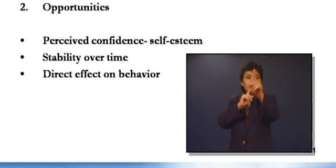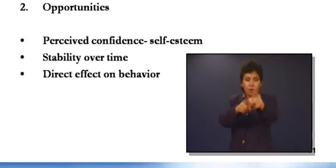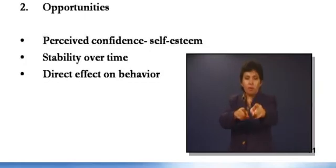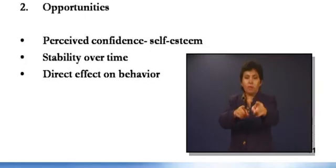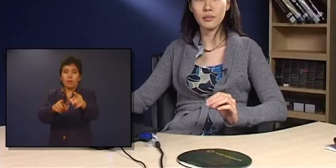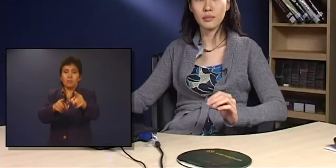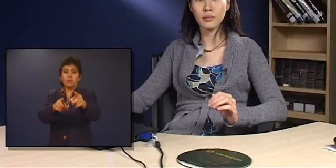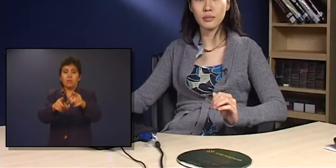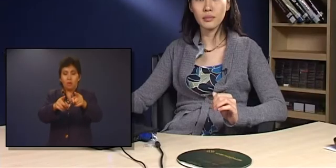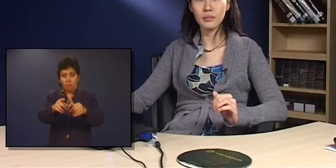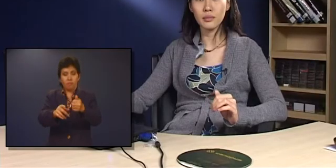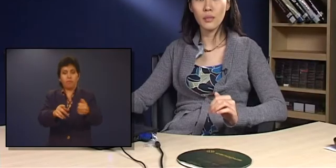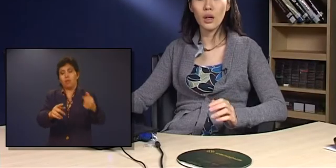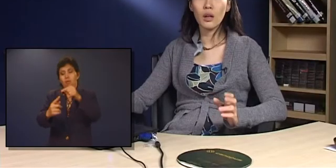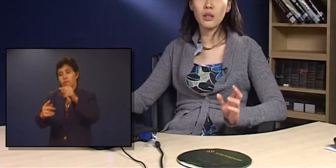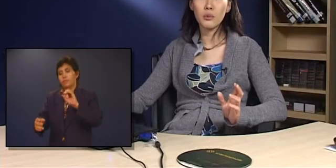behavior.